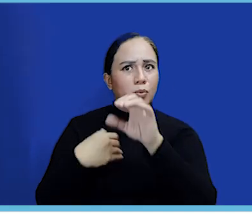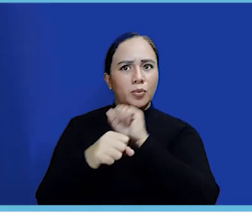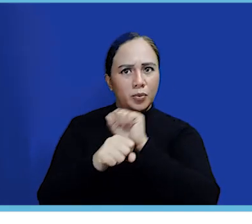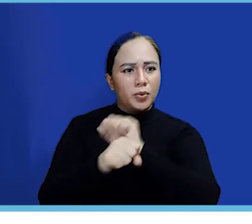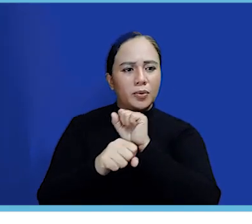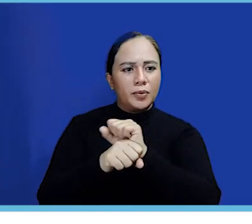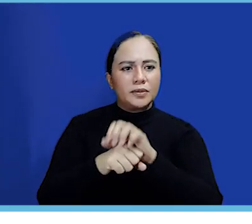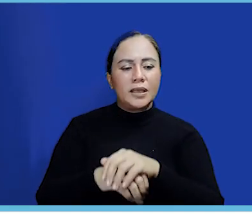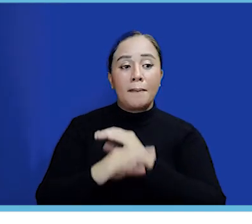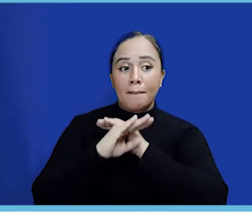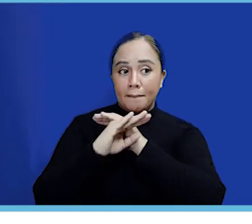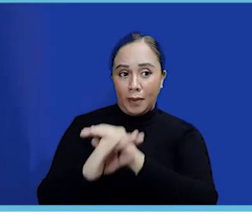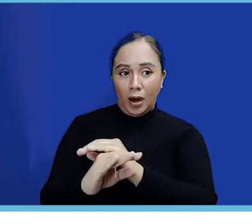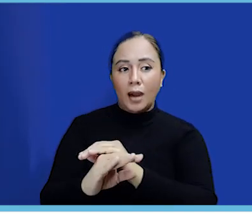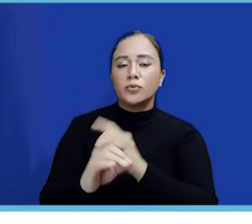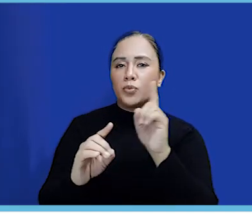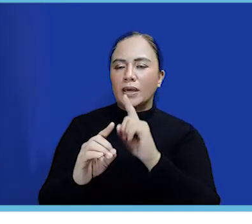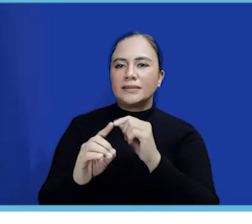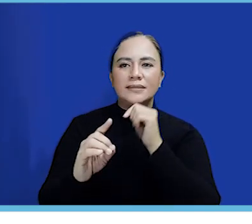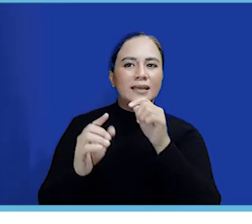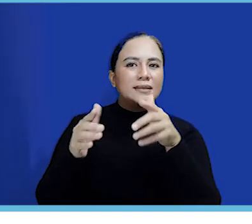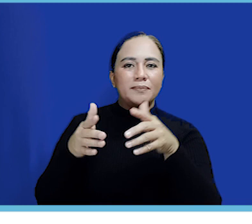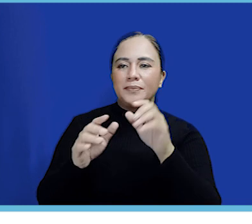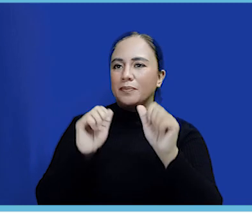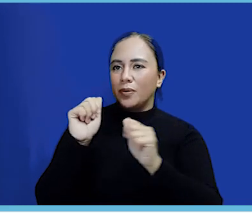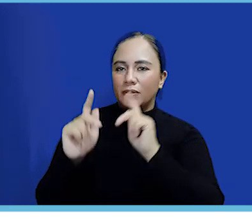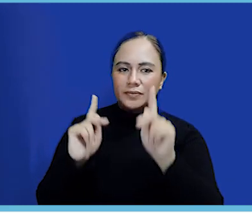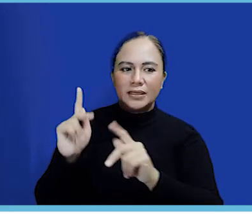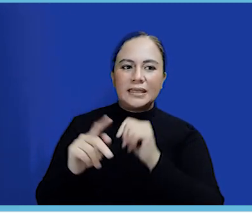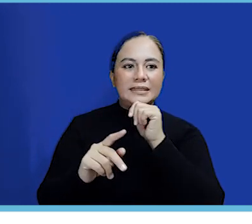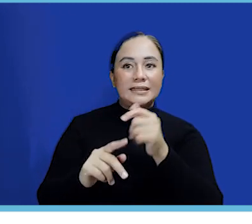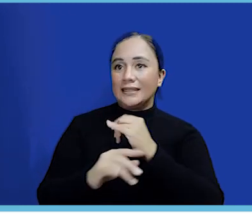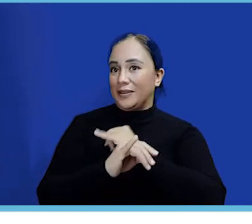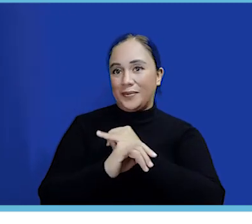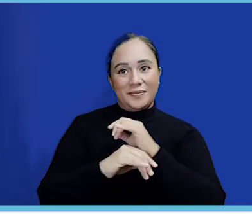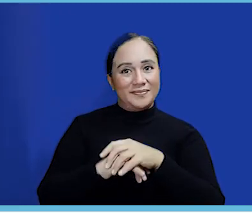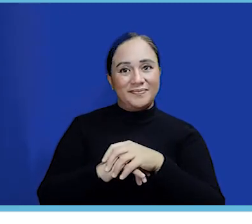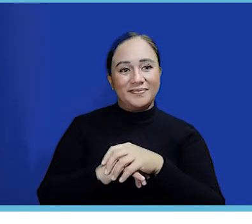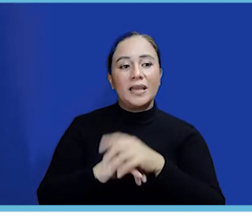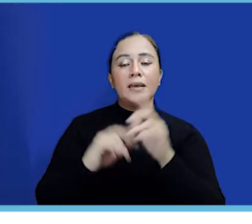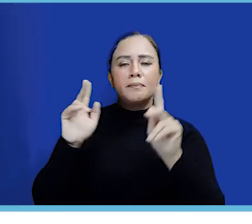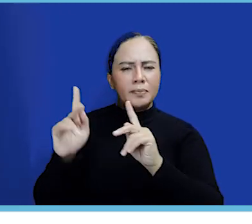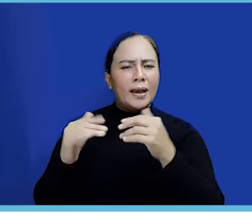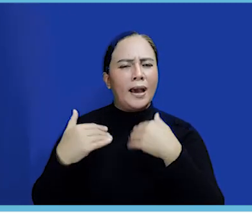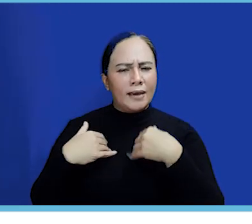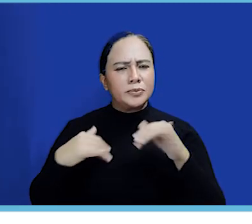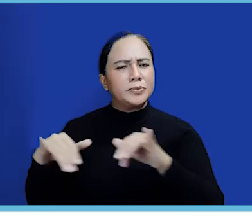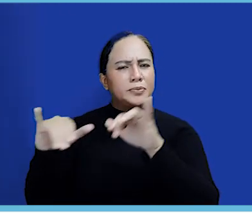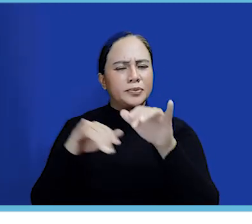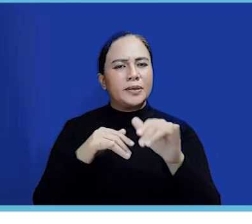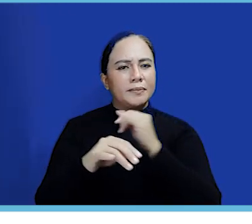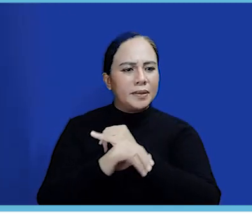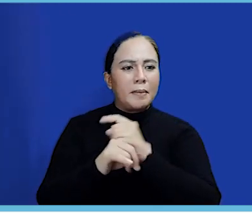work? Barriers are the ones disabling people, not their impairments. People may have